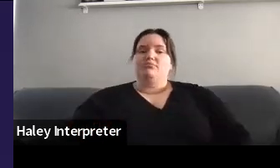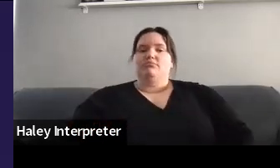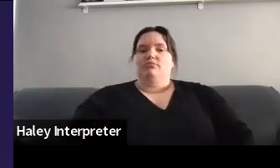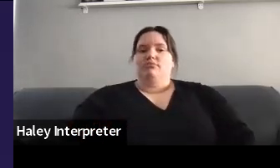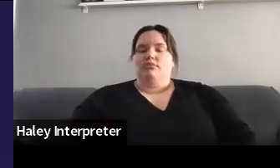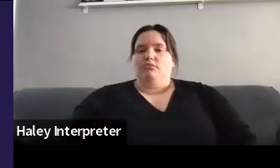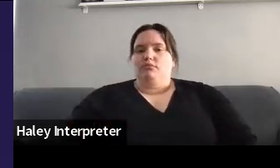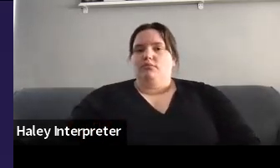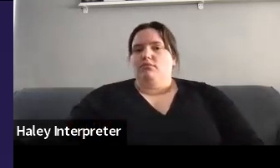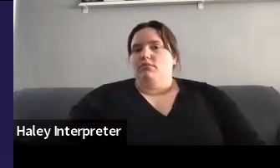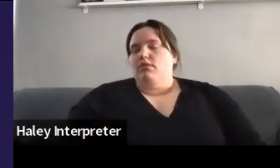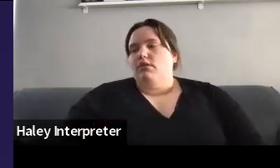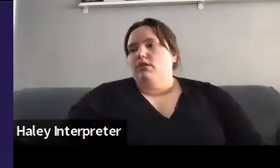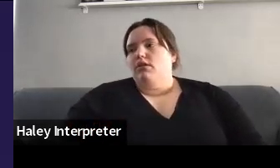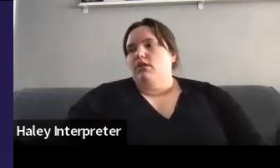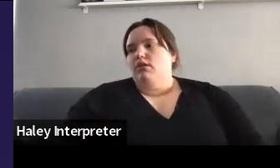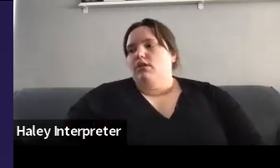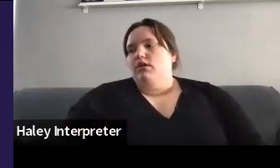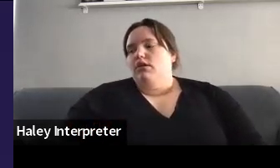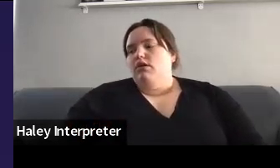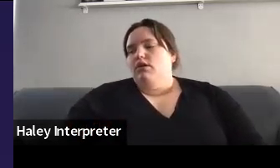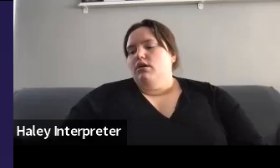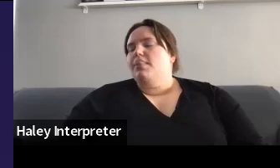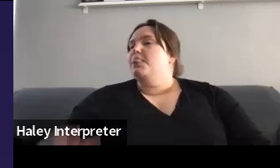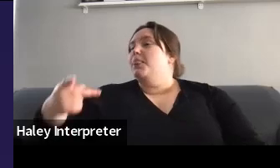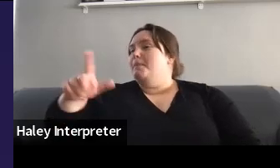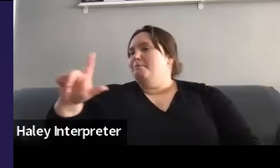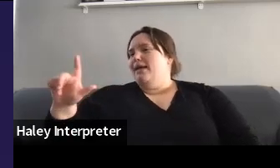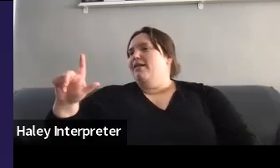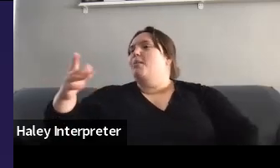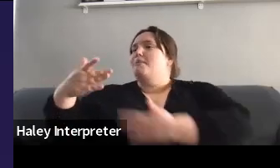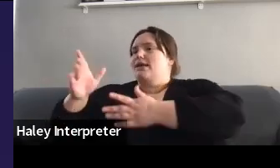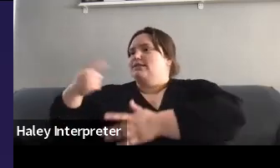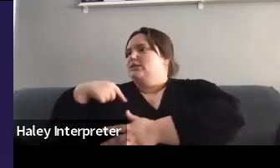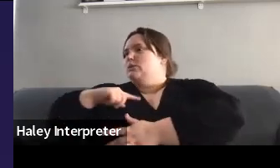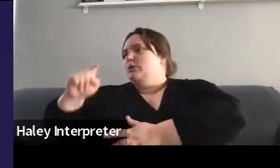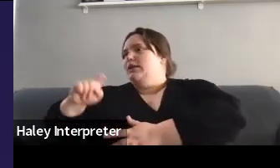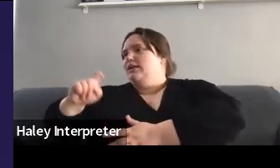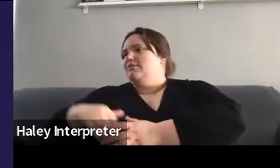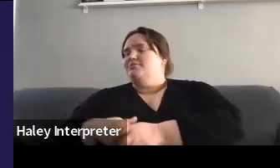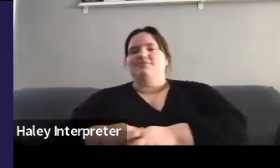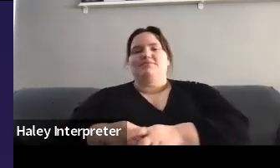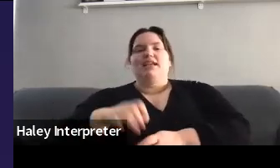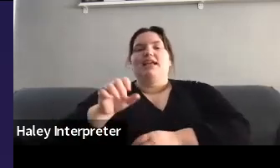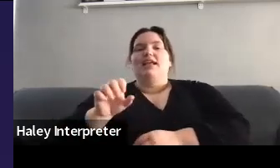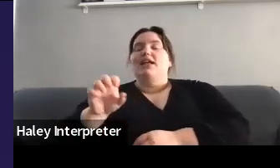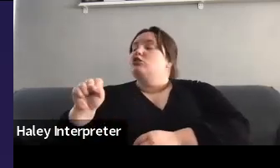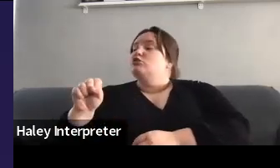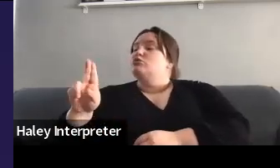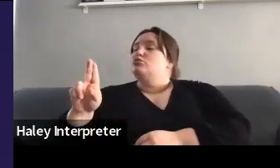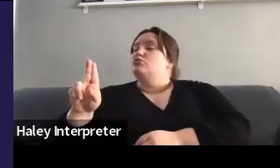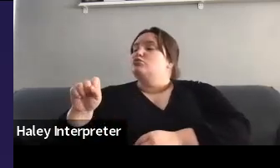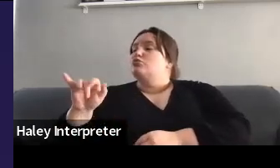I Susan said am. the pill box is what we need. Hmm? Susan said the pill box is what they